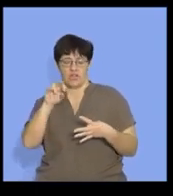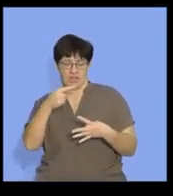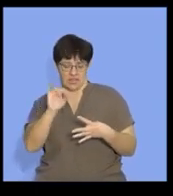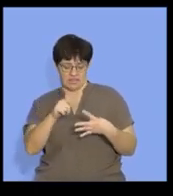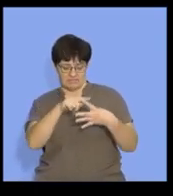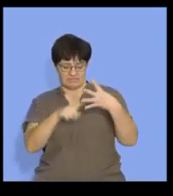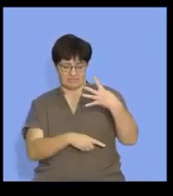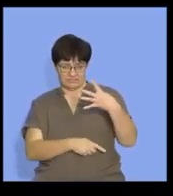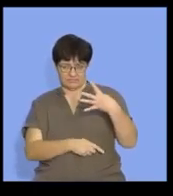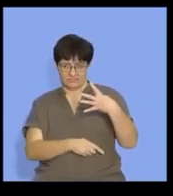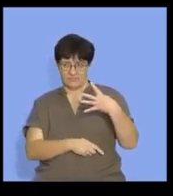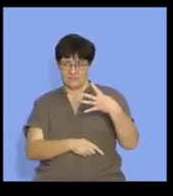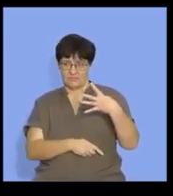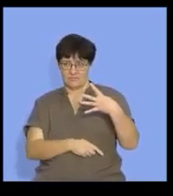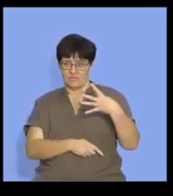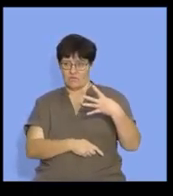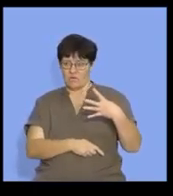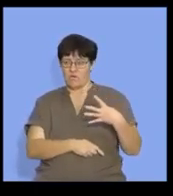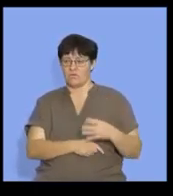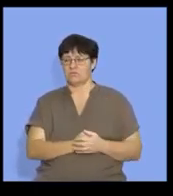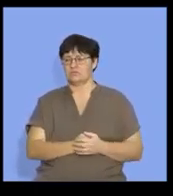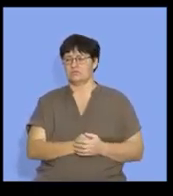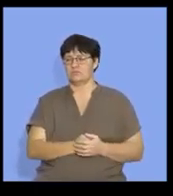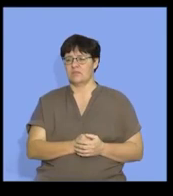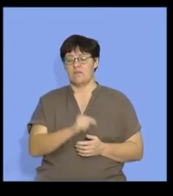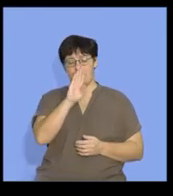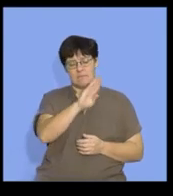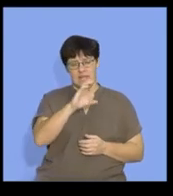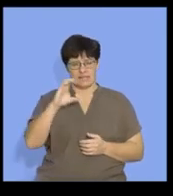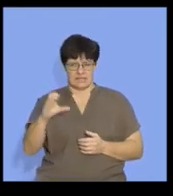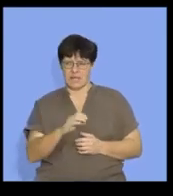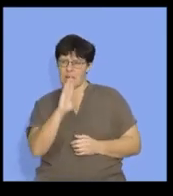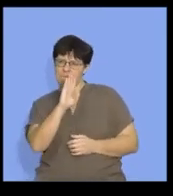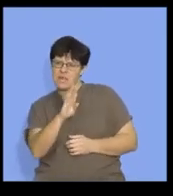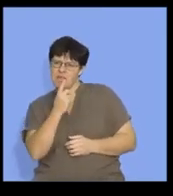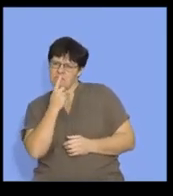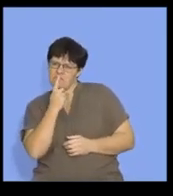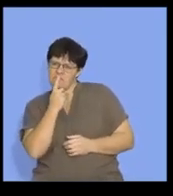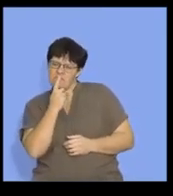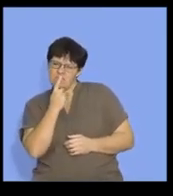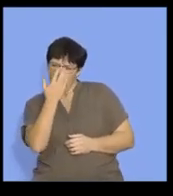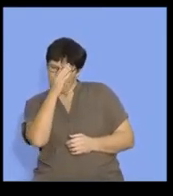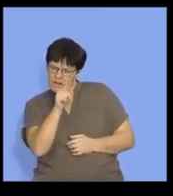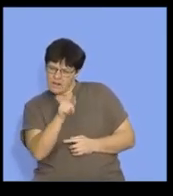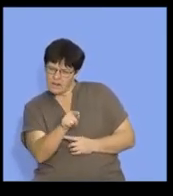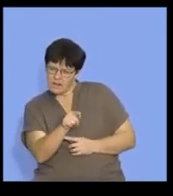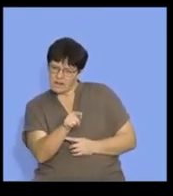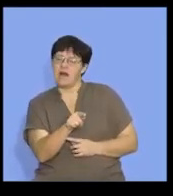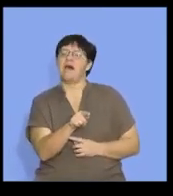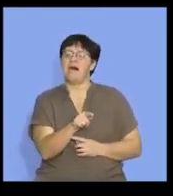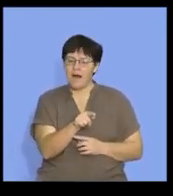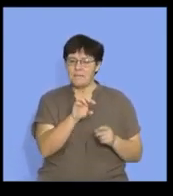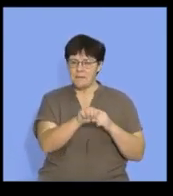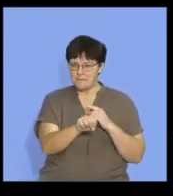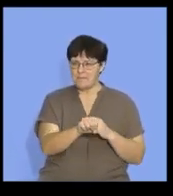That's what we're looking at of B and C. So if we have a look at B, we have a look here. What do we notice? We can